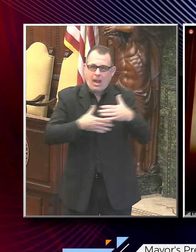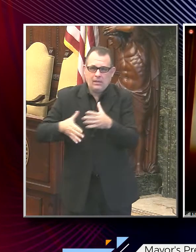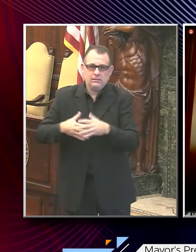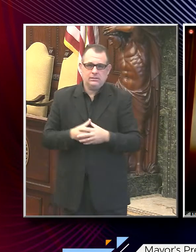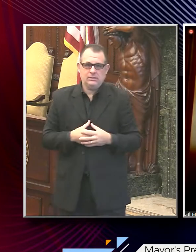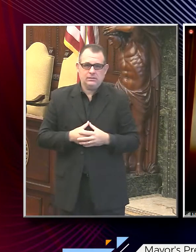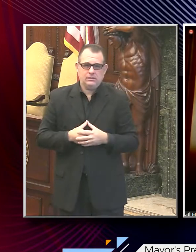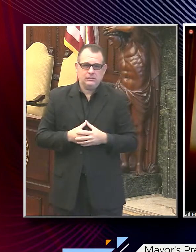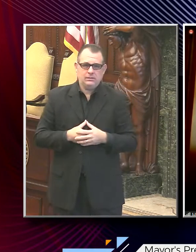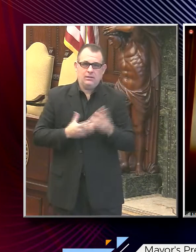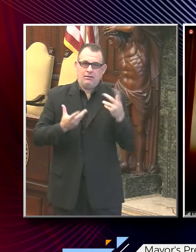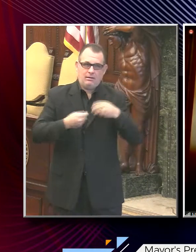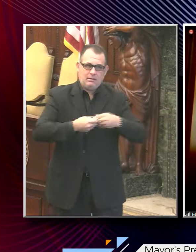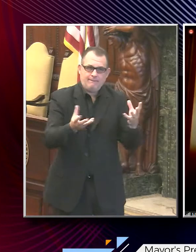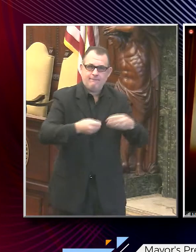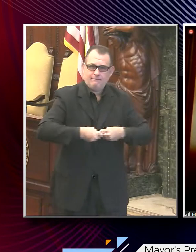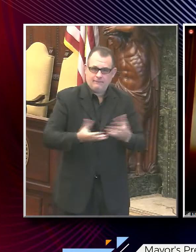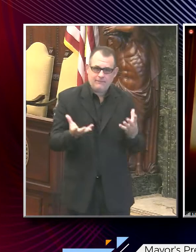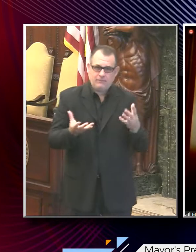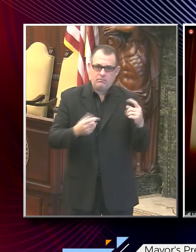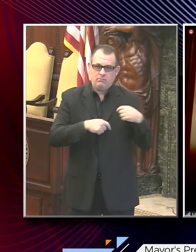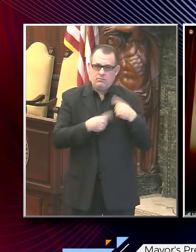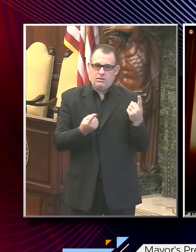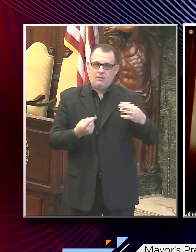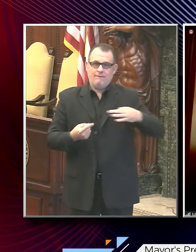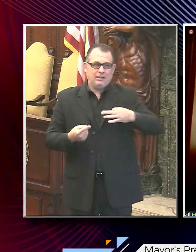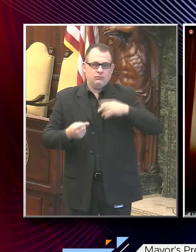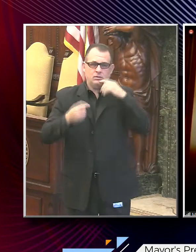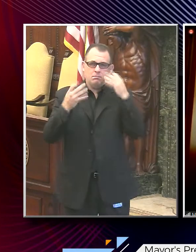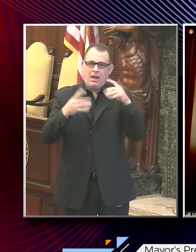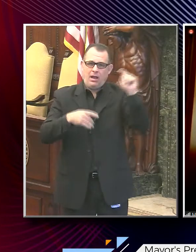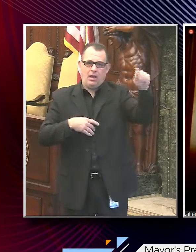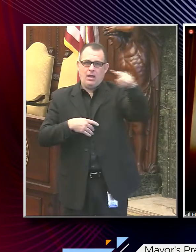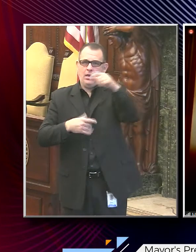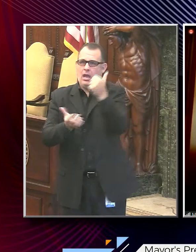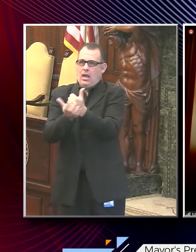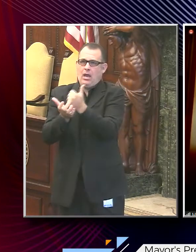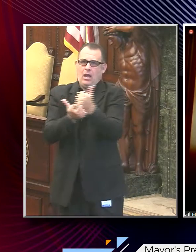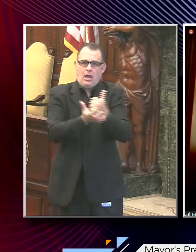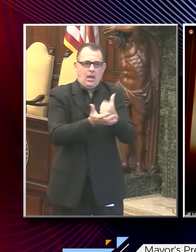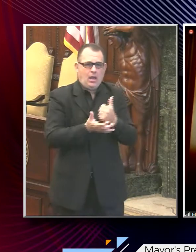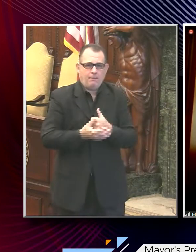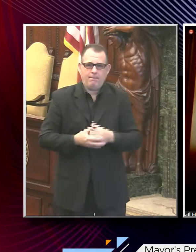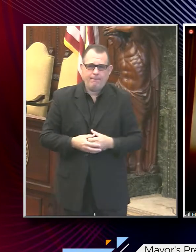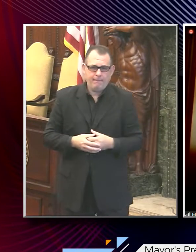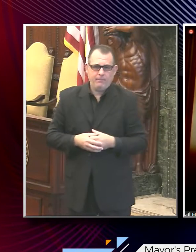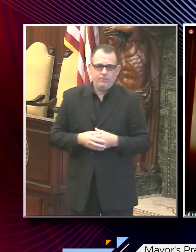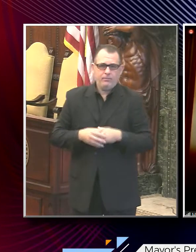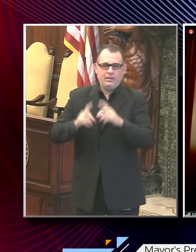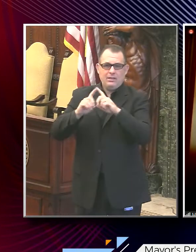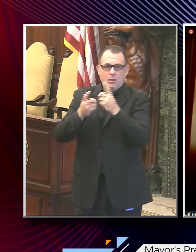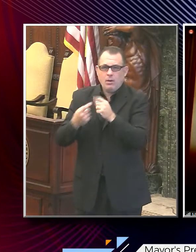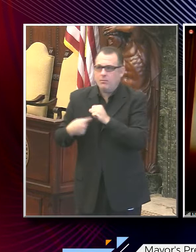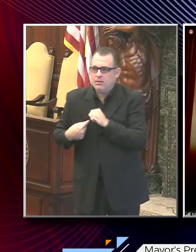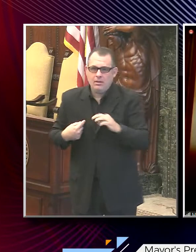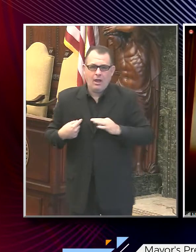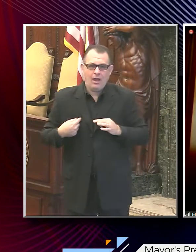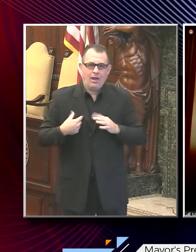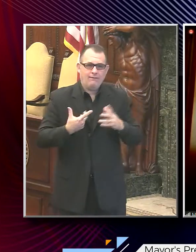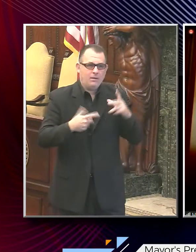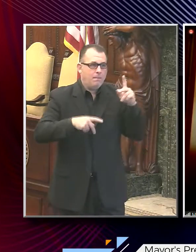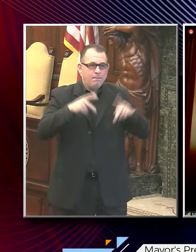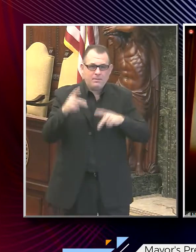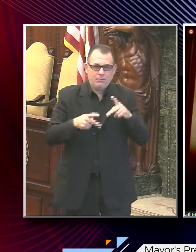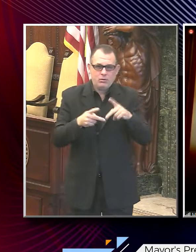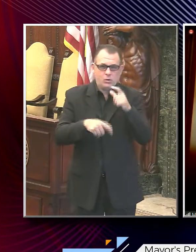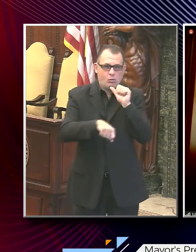warehouse with the help of hundreds of volunteers. I'd like to take a moment to thank the partners, staff, and volunteers who kept Philadelphia fed and made